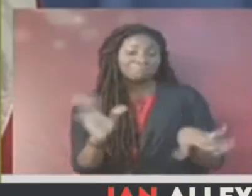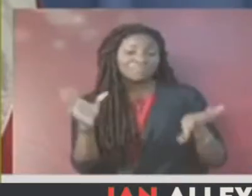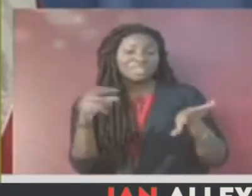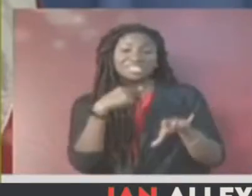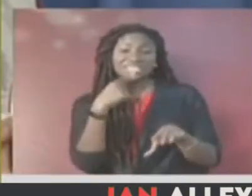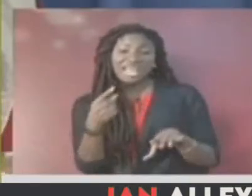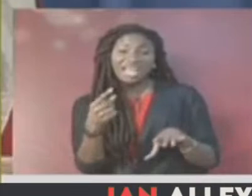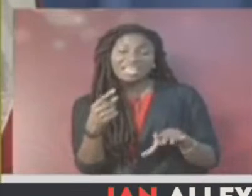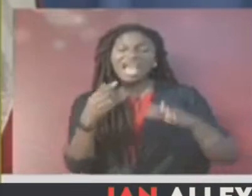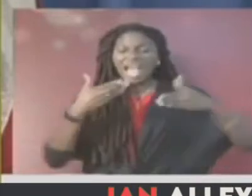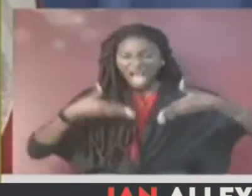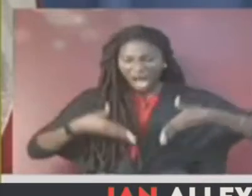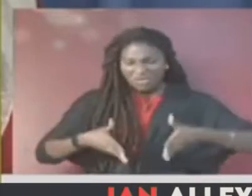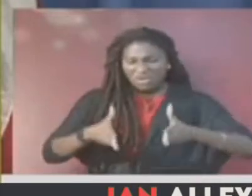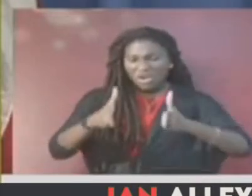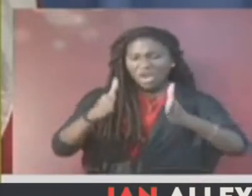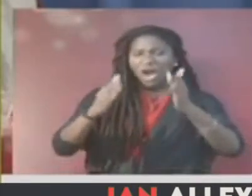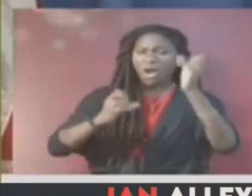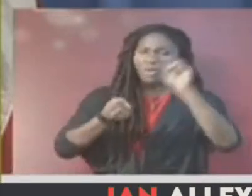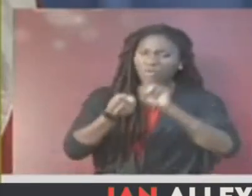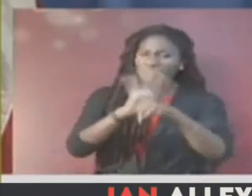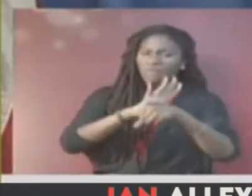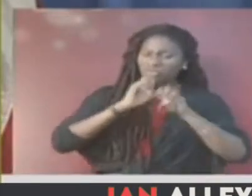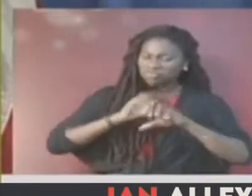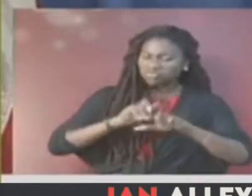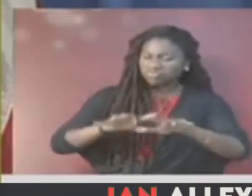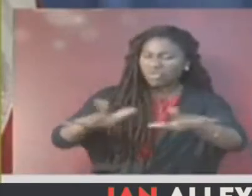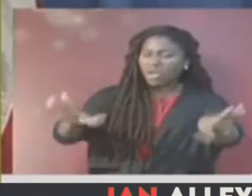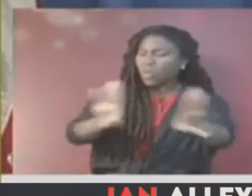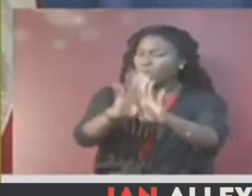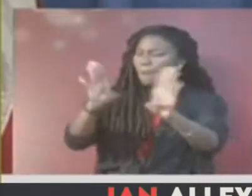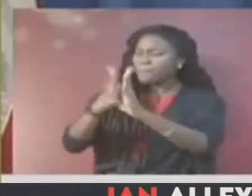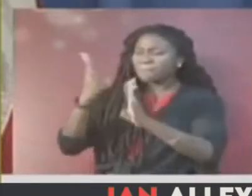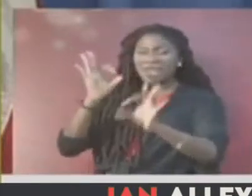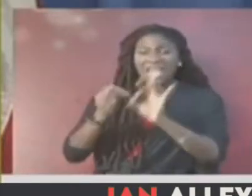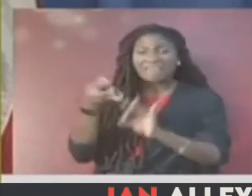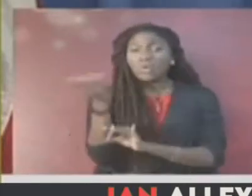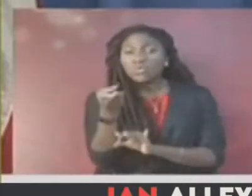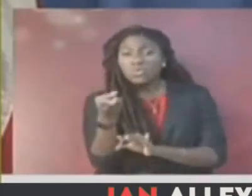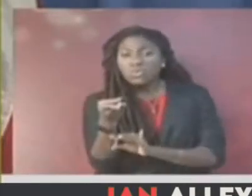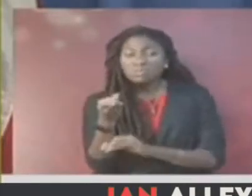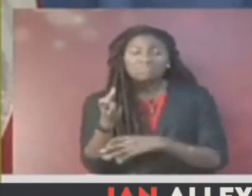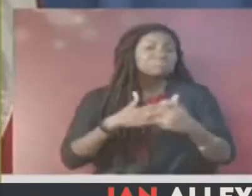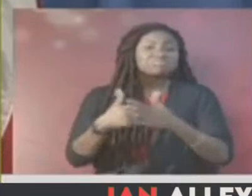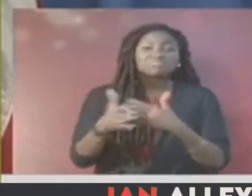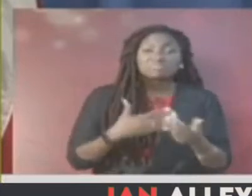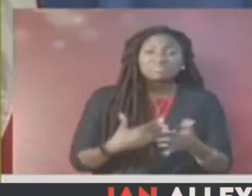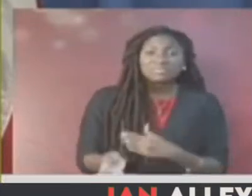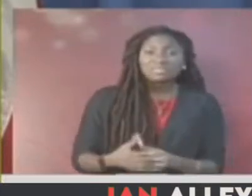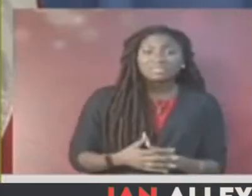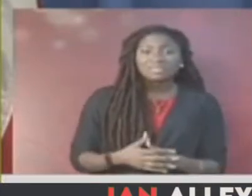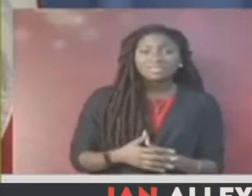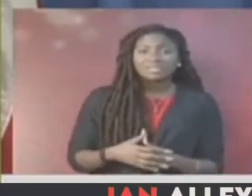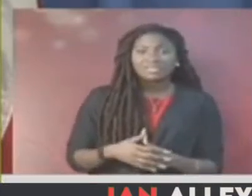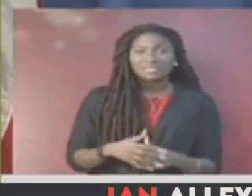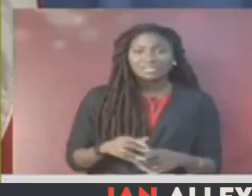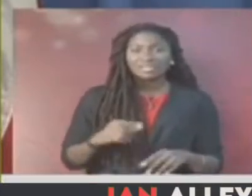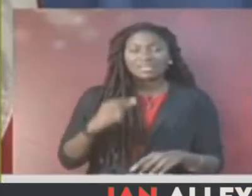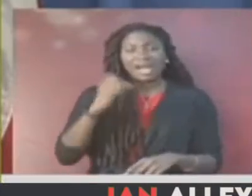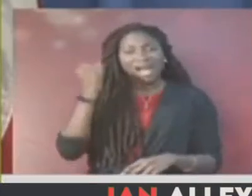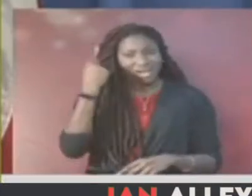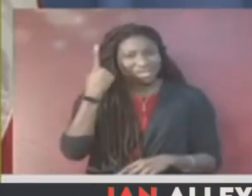virus to have its fun, and if you survive, you survive, because the virus is going to be with us all the time. Well, there's some logic to